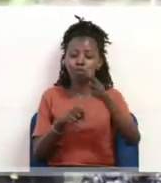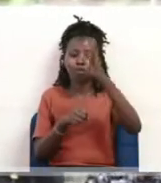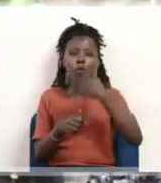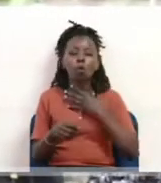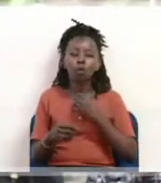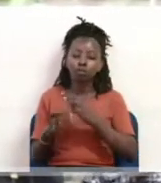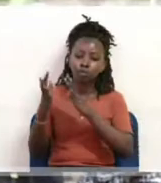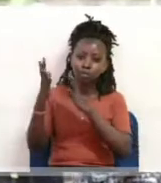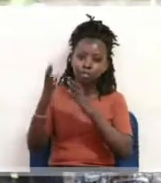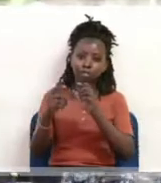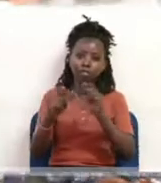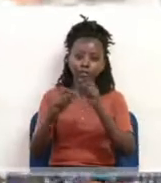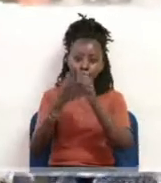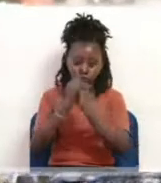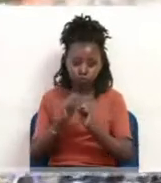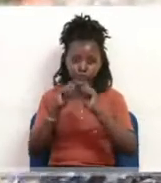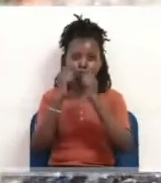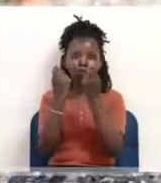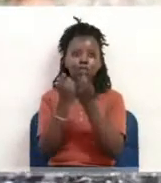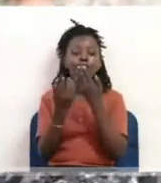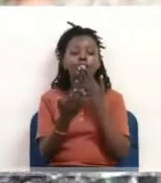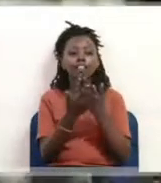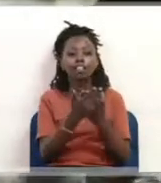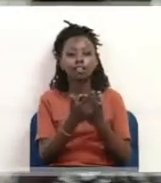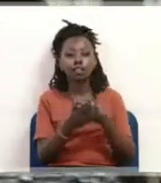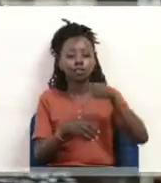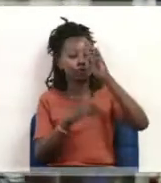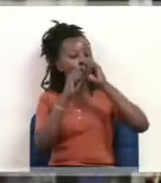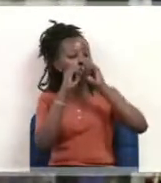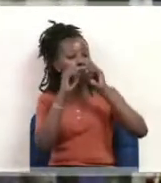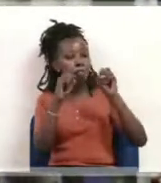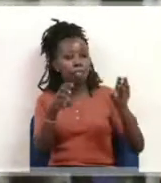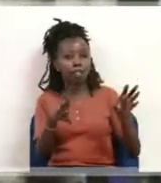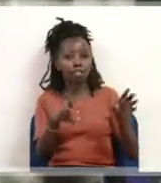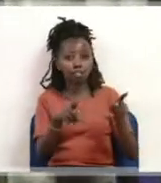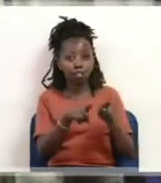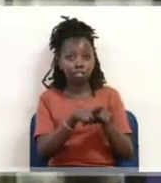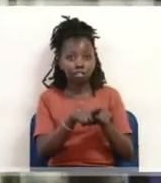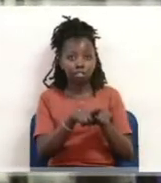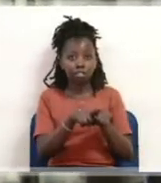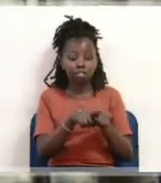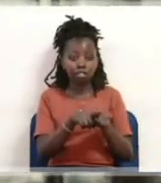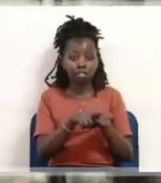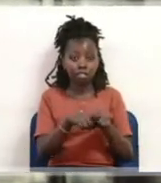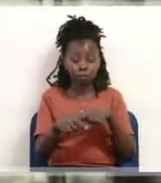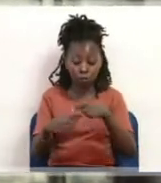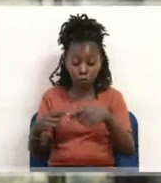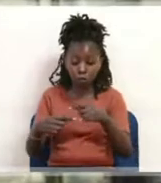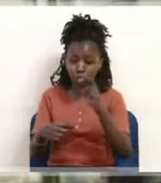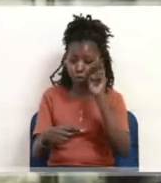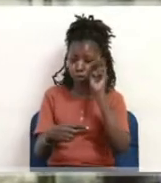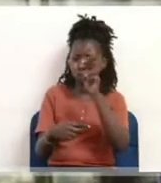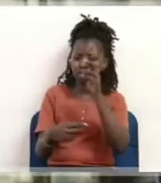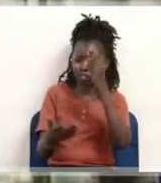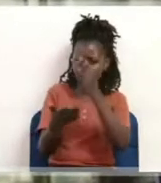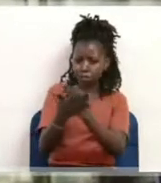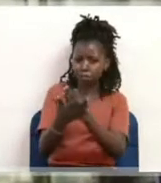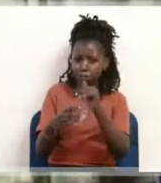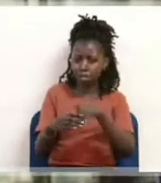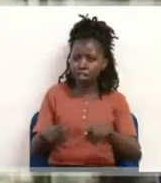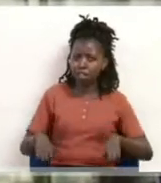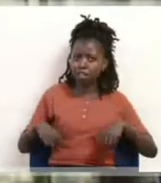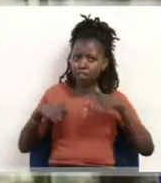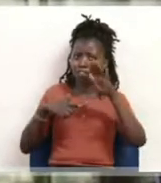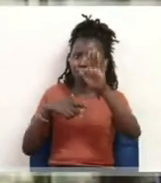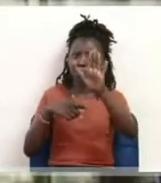appreciate the worship team. Thank you so much. Good Lord bless you. Even as you see the evidence in your life and